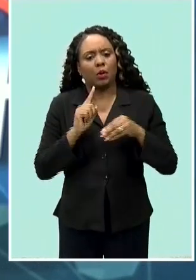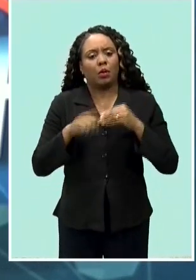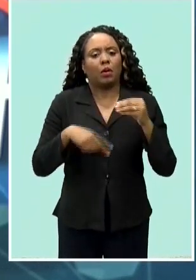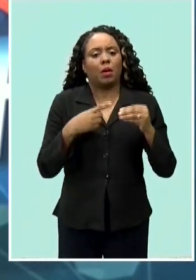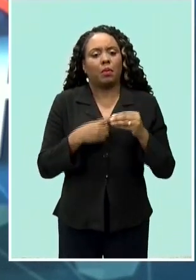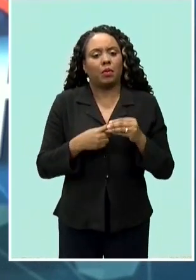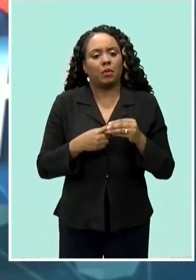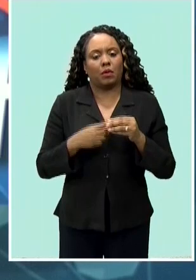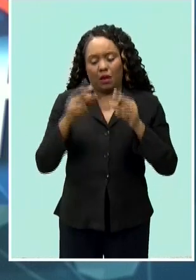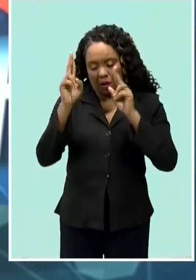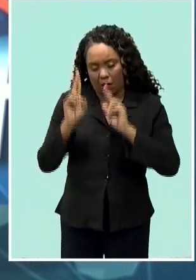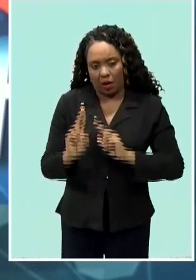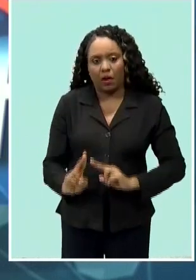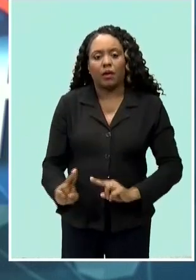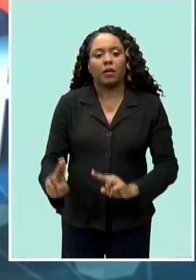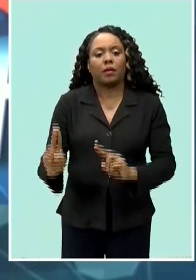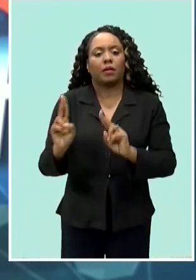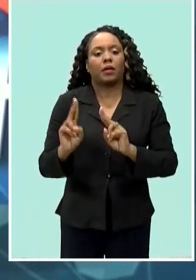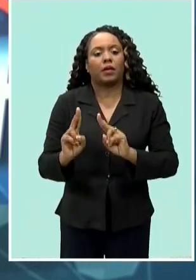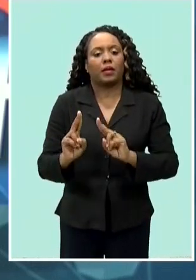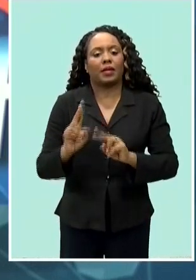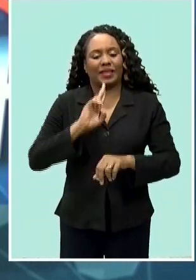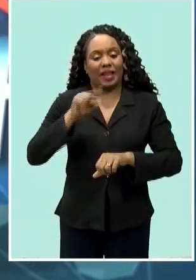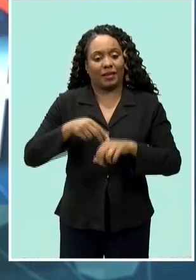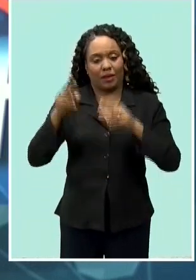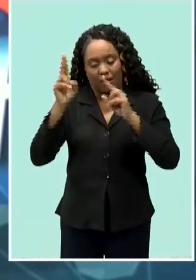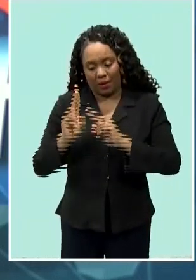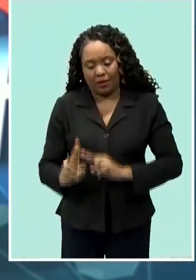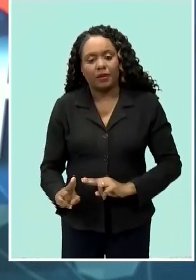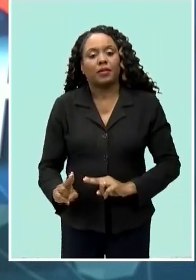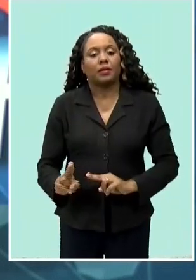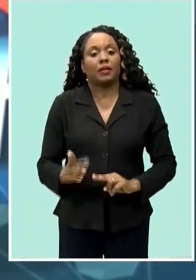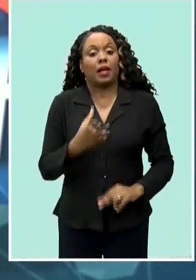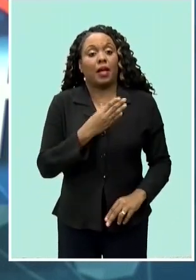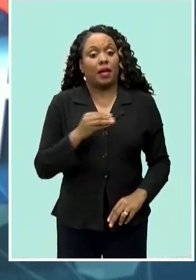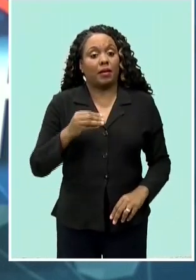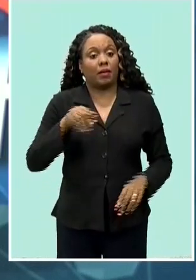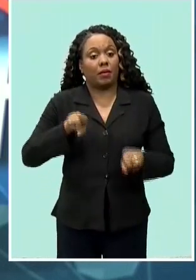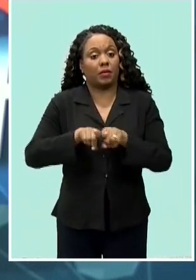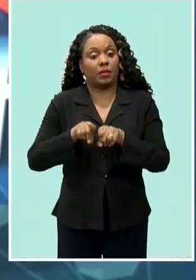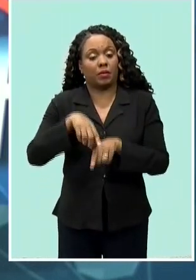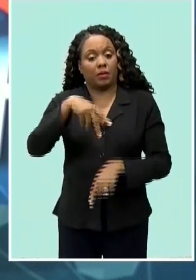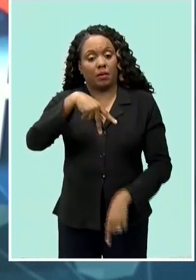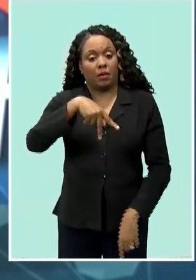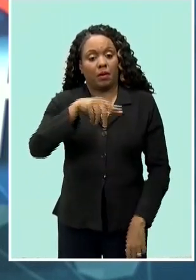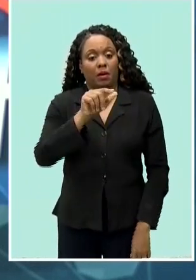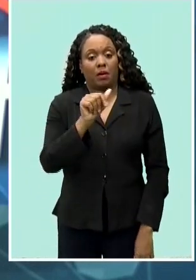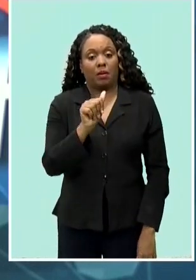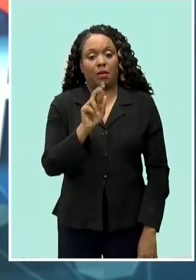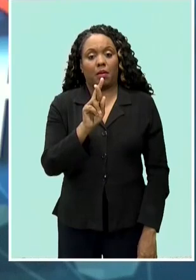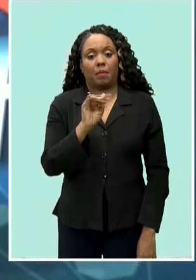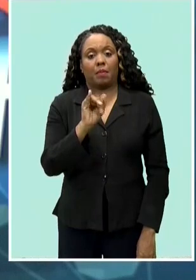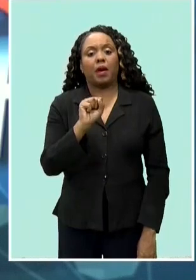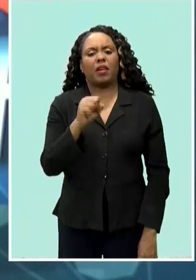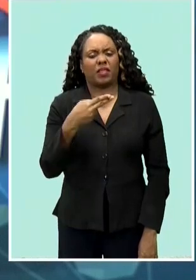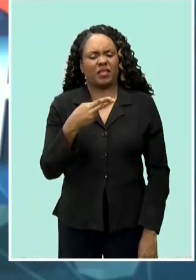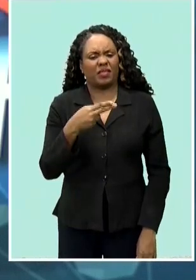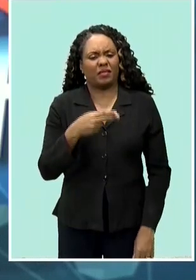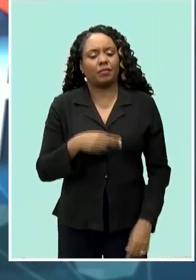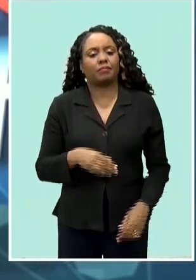grown honors that will be bestowed at both the national and parish levels. Now, she outlined them as the House discussed several pieces of legislation